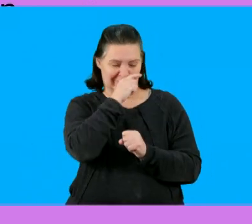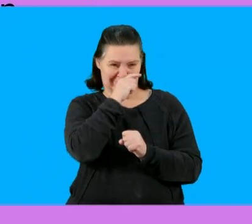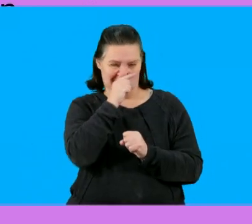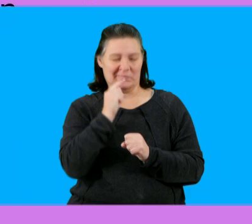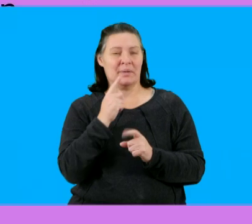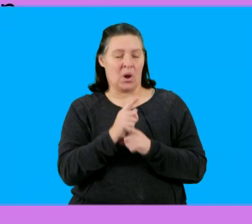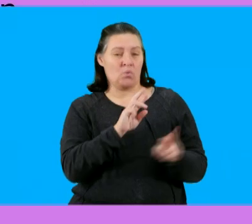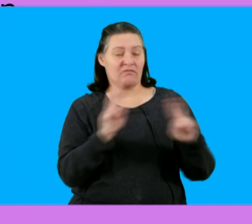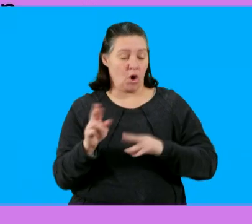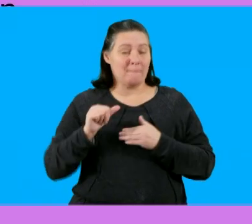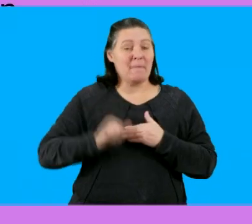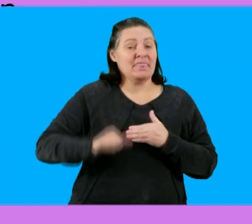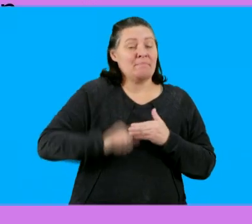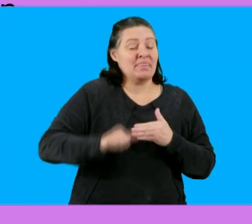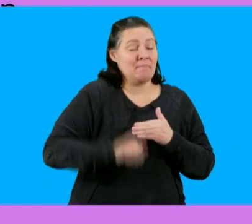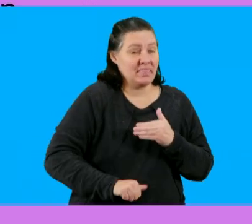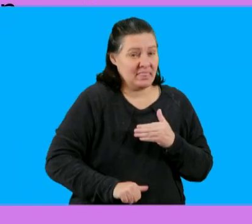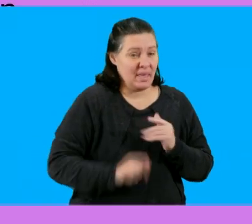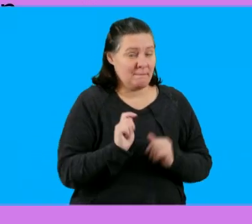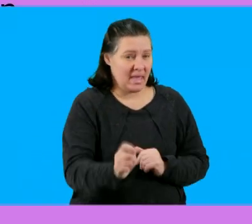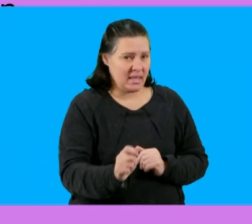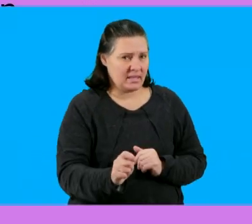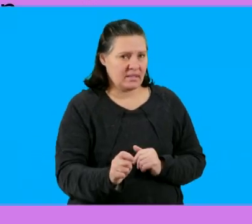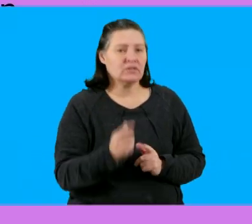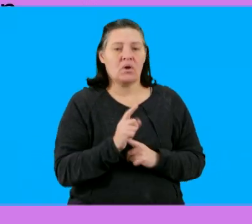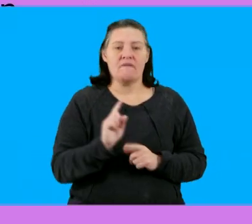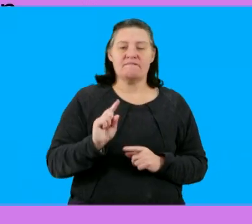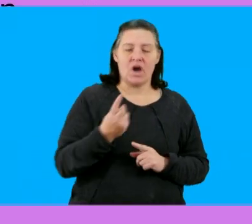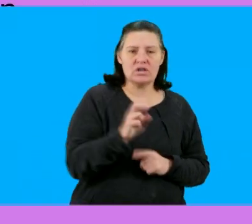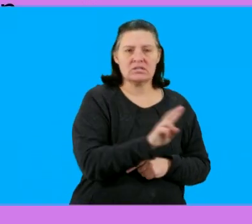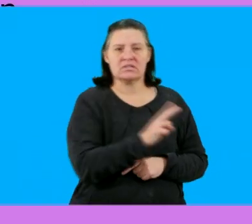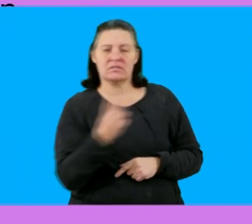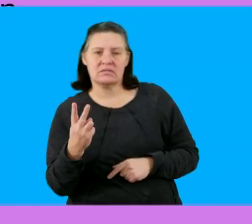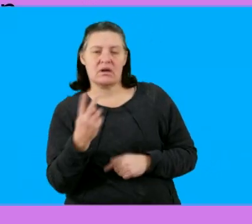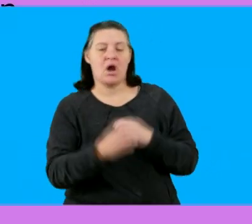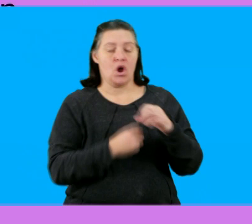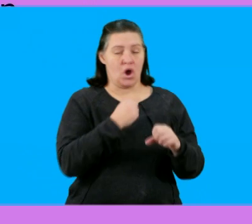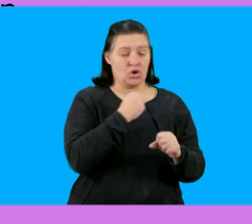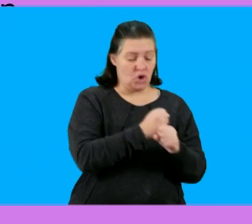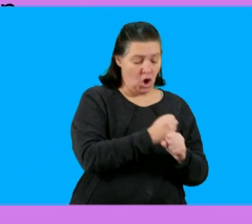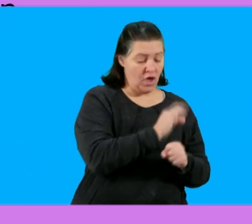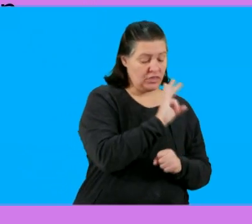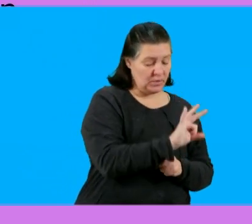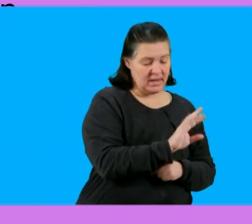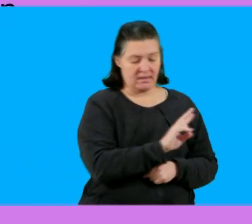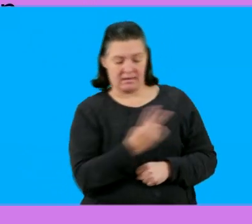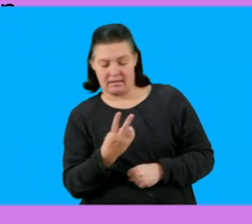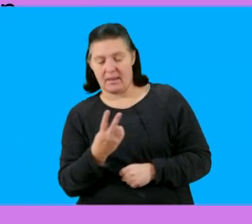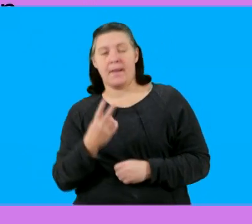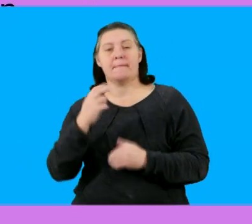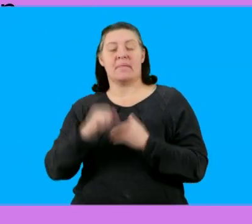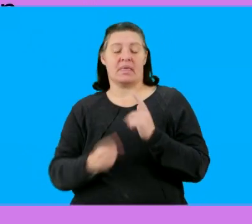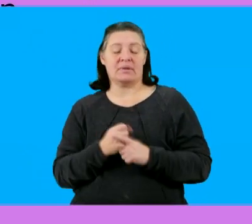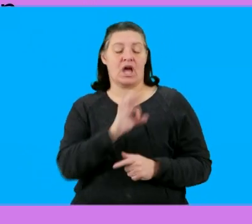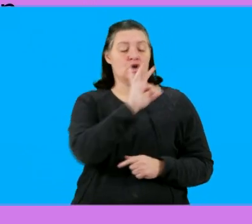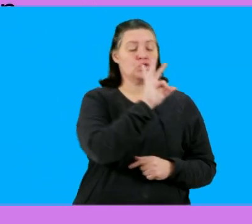So now we are referring to monthly installments. So it's key to first convert that years to months, right? By taking the